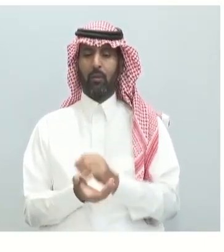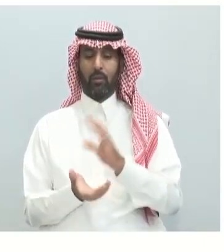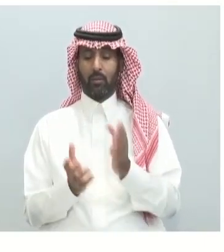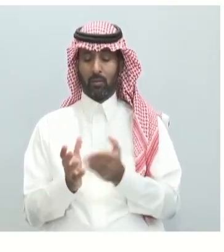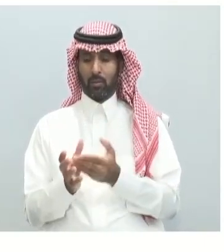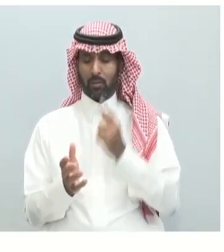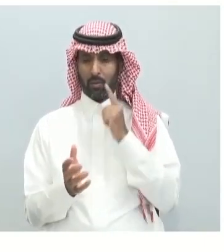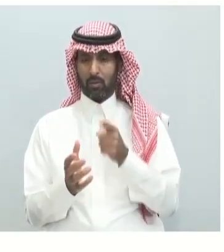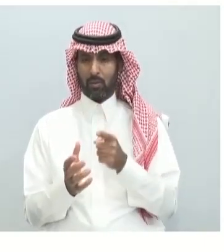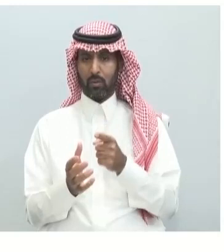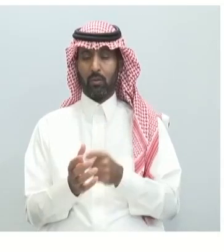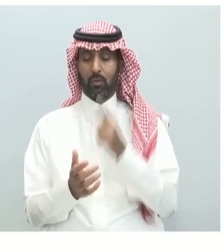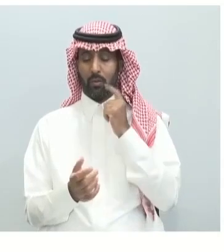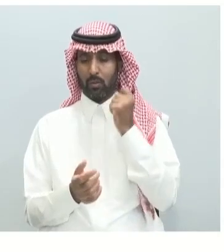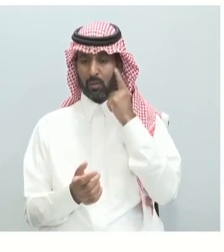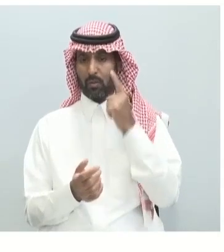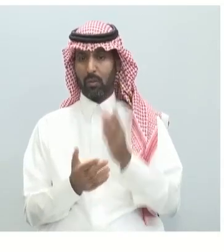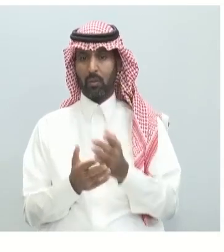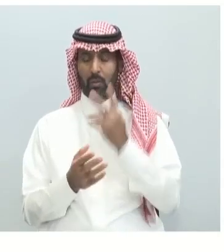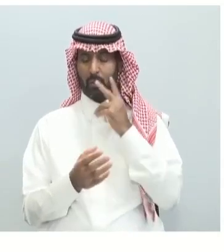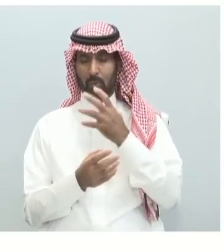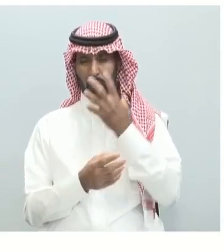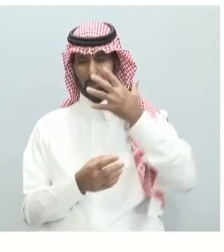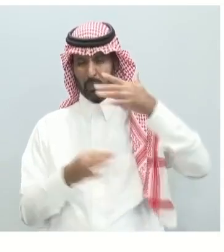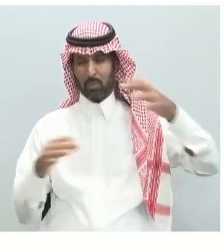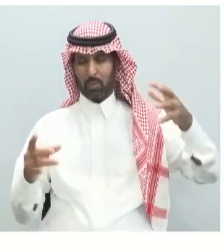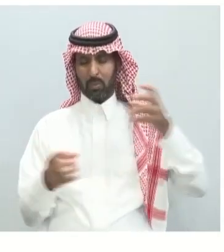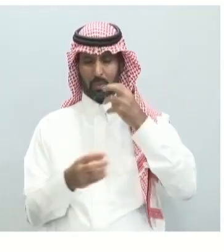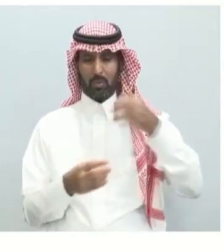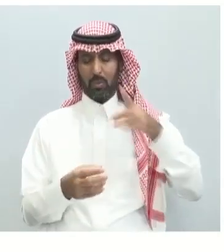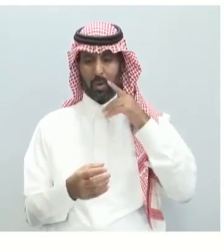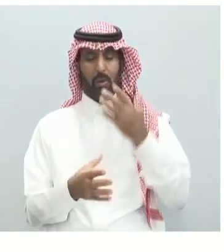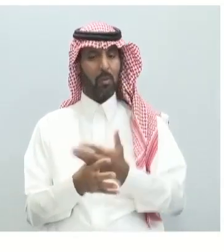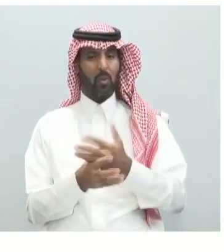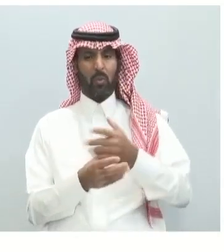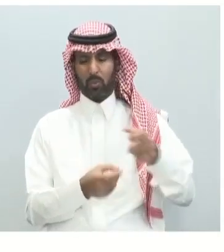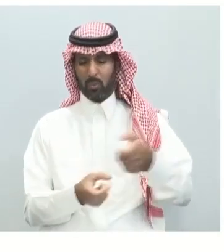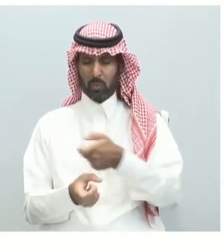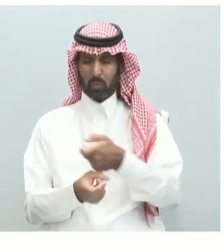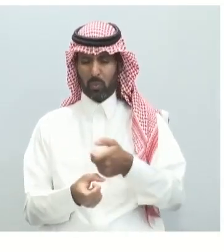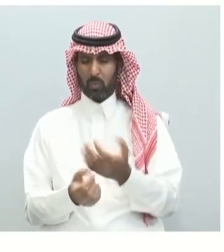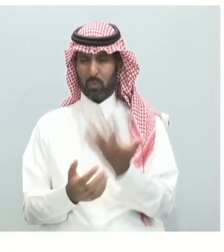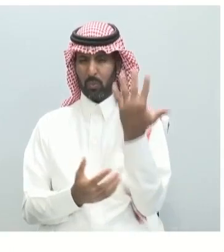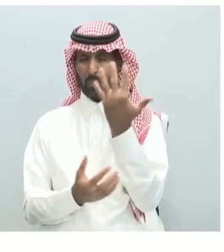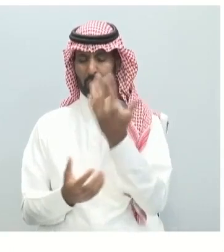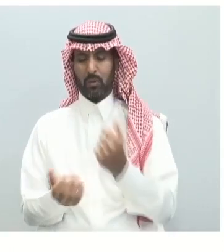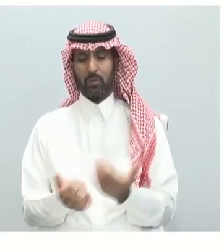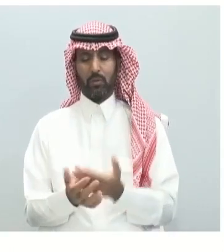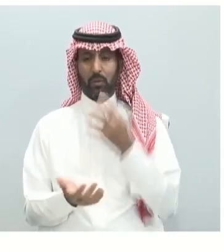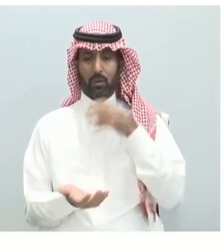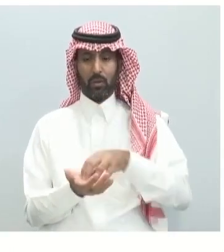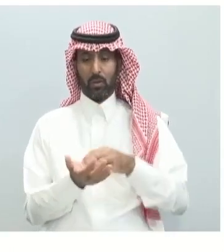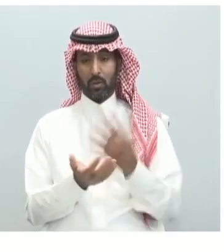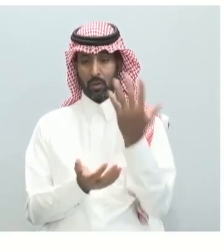This means that it is both creating air pollution, and that it's a few days old by the time it gets to the store. Locally